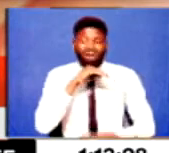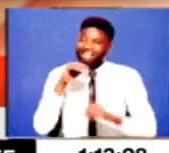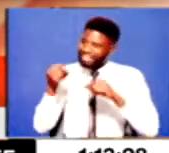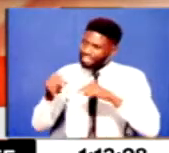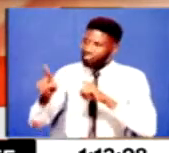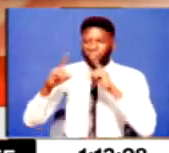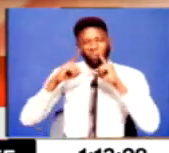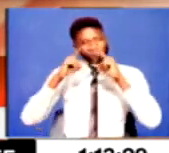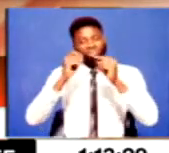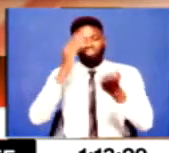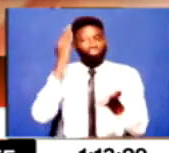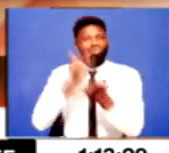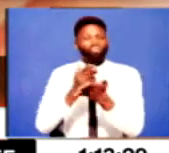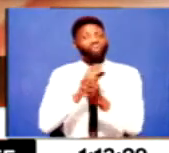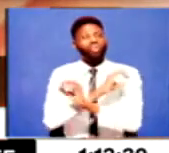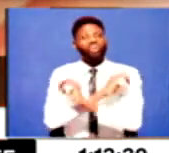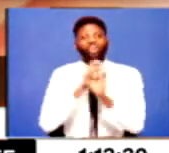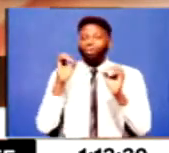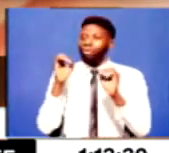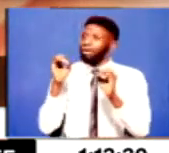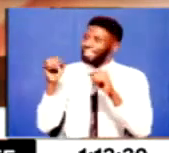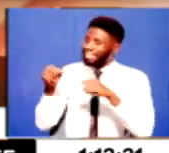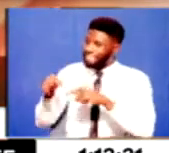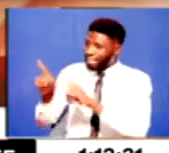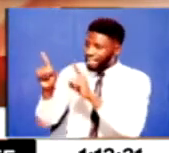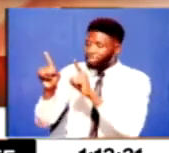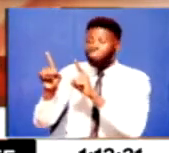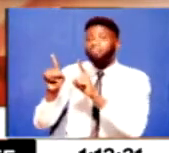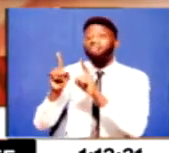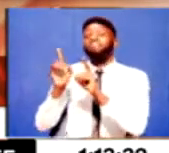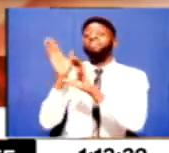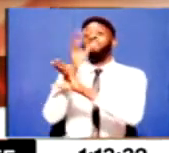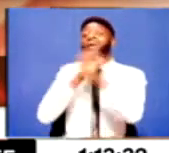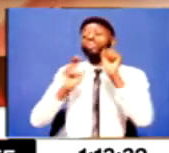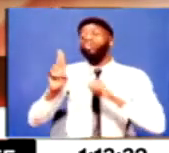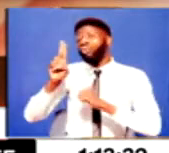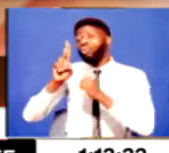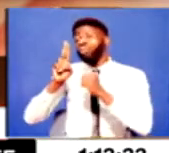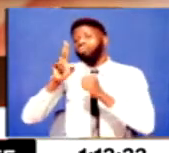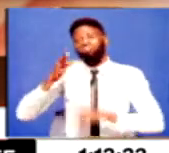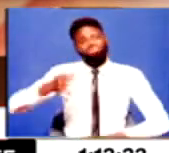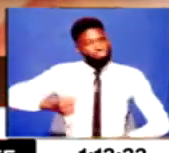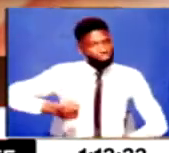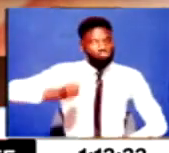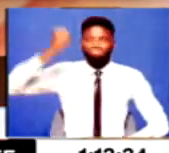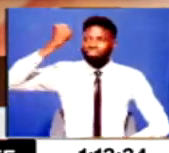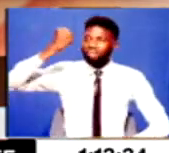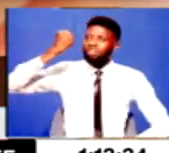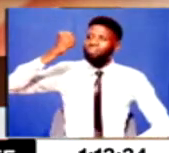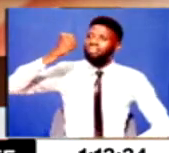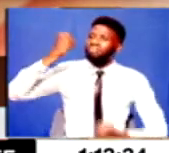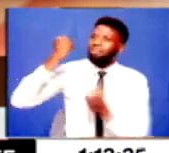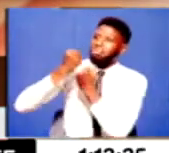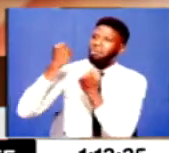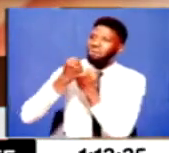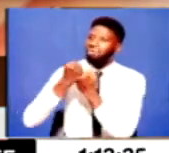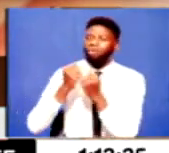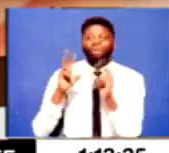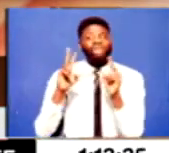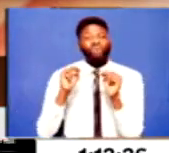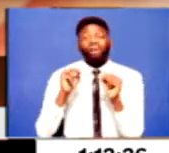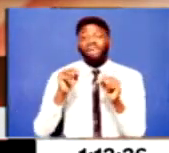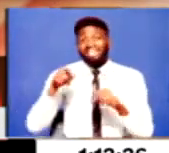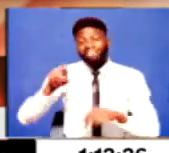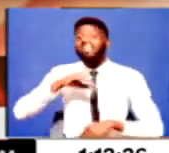claims that he is President Uhuru Kenyatta's preferred successor. Odinga says, though he wouldn't mind support from President